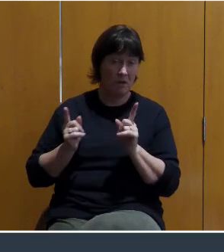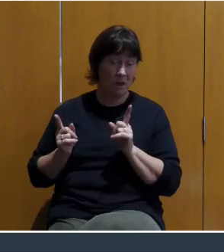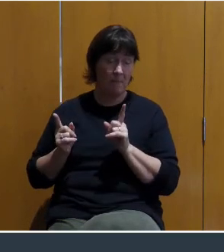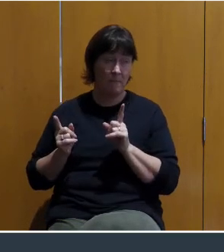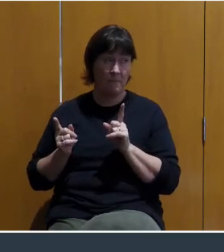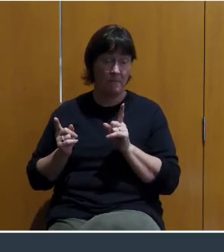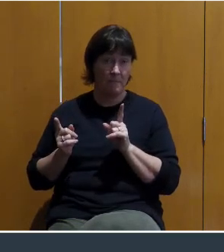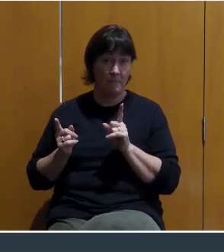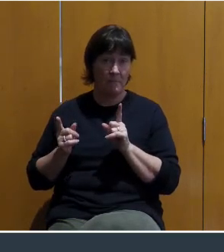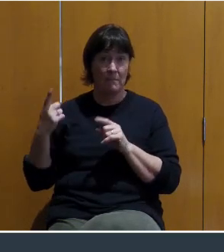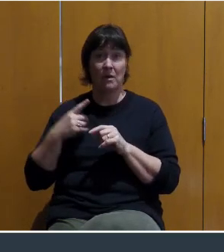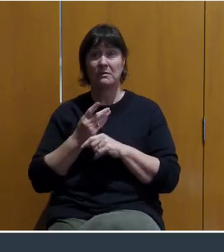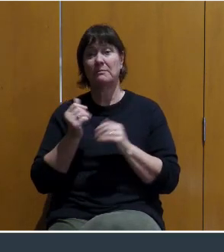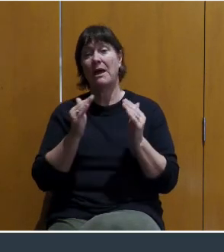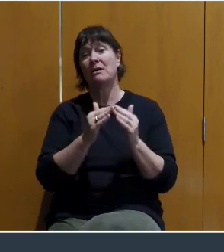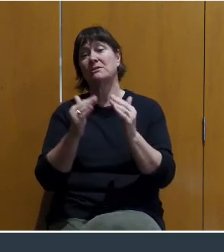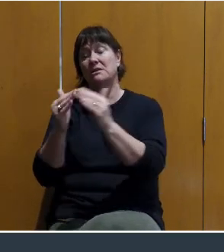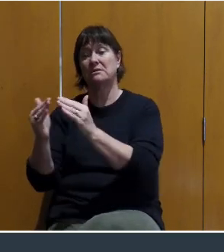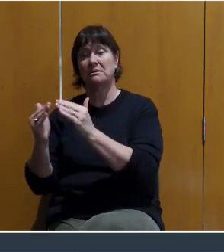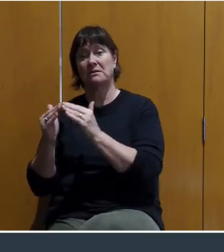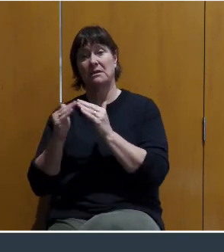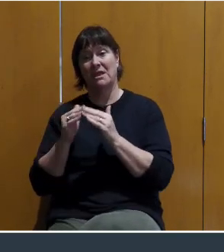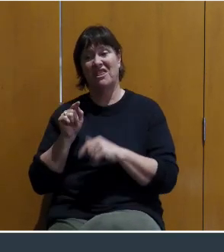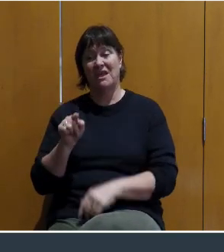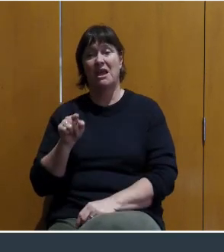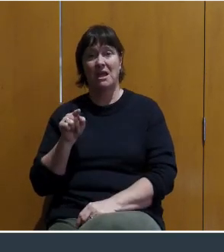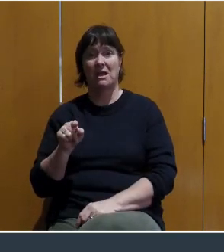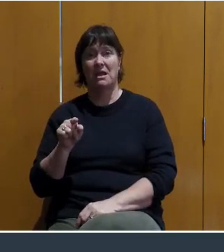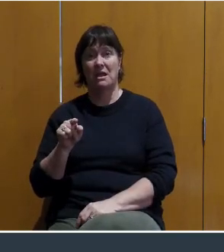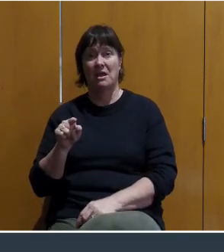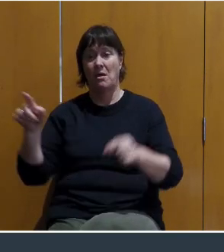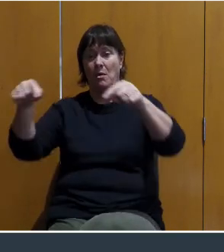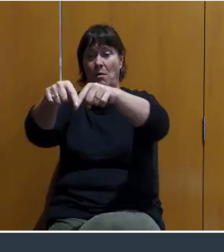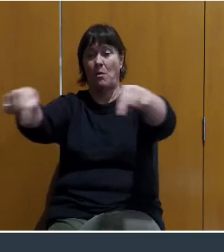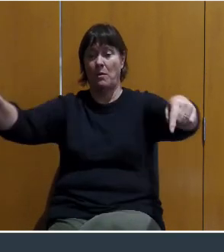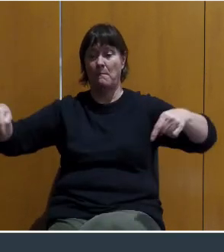some houses that are right on the boundary.